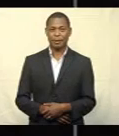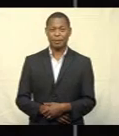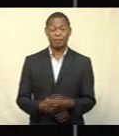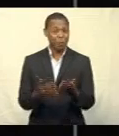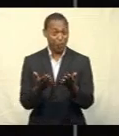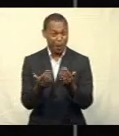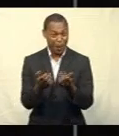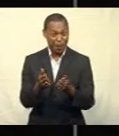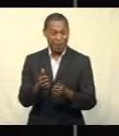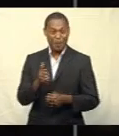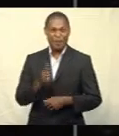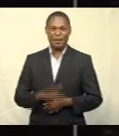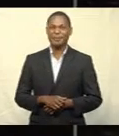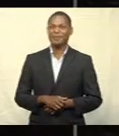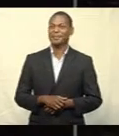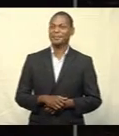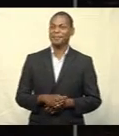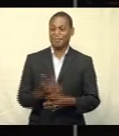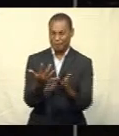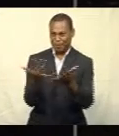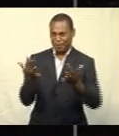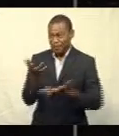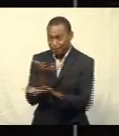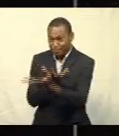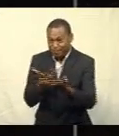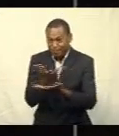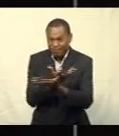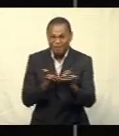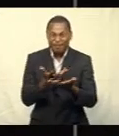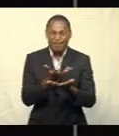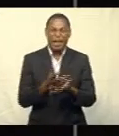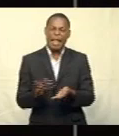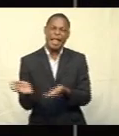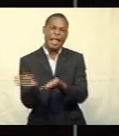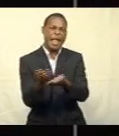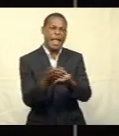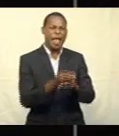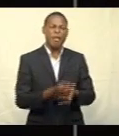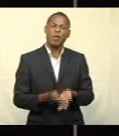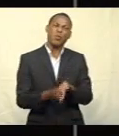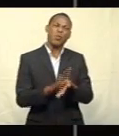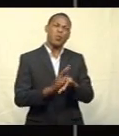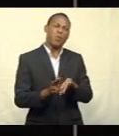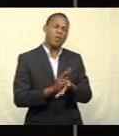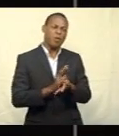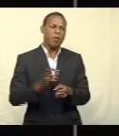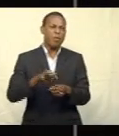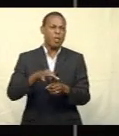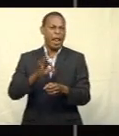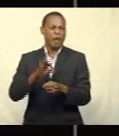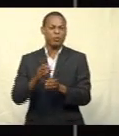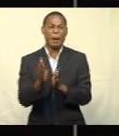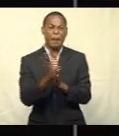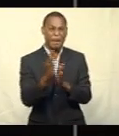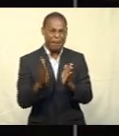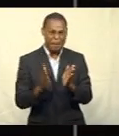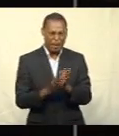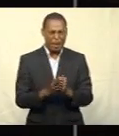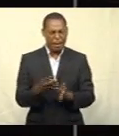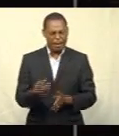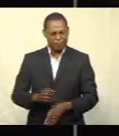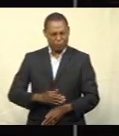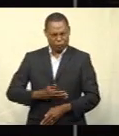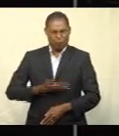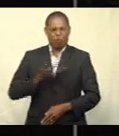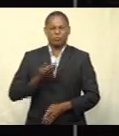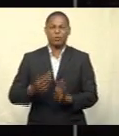Welcome back. Public consultations and submission gathering on the review of the 3 electoral bills continue to draw public interest in the Northern